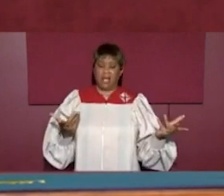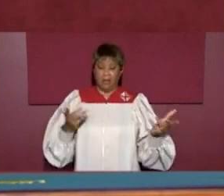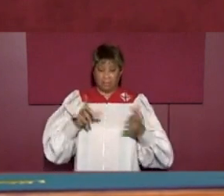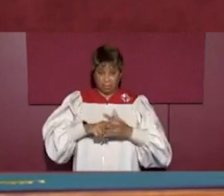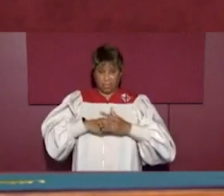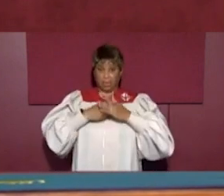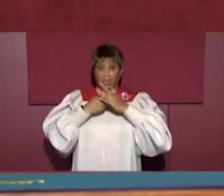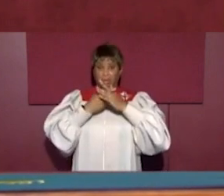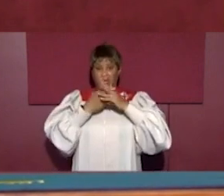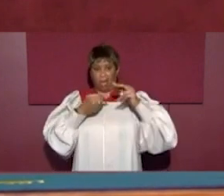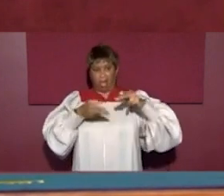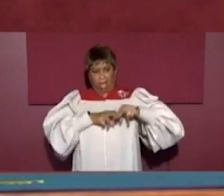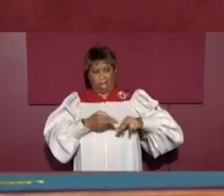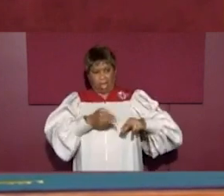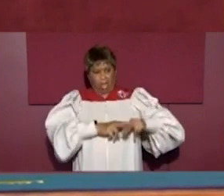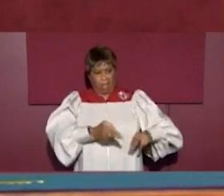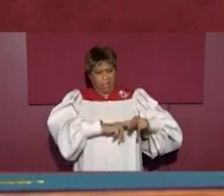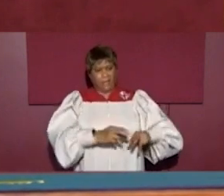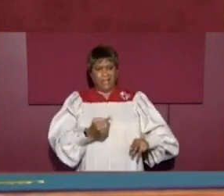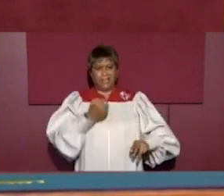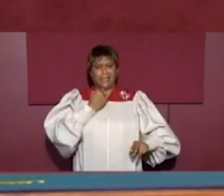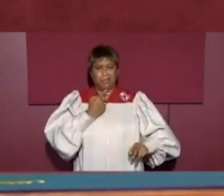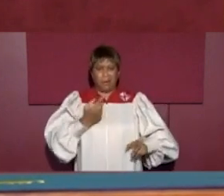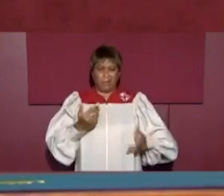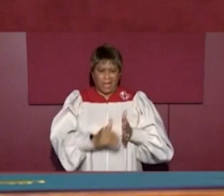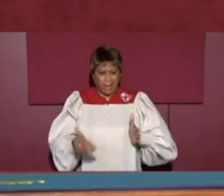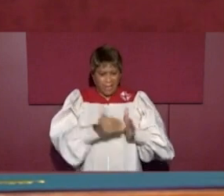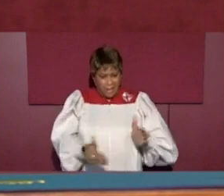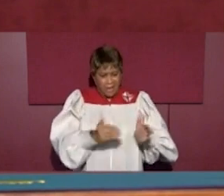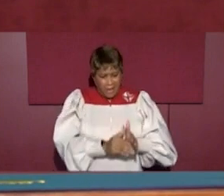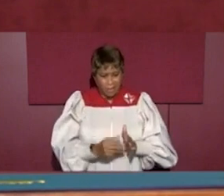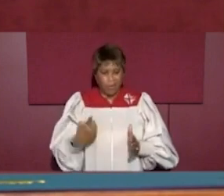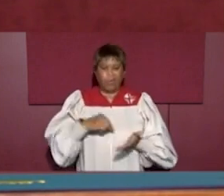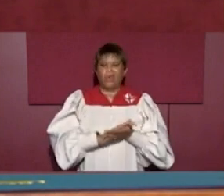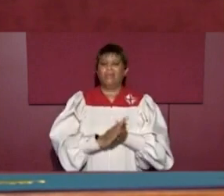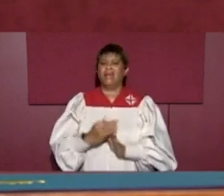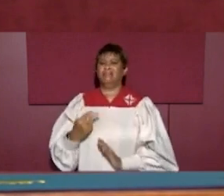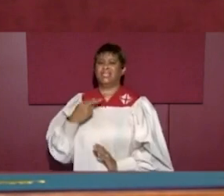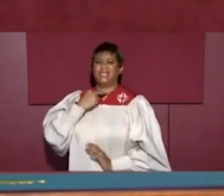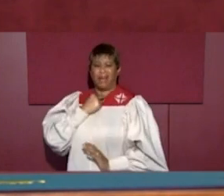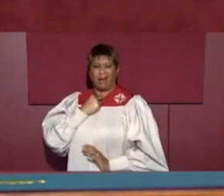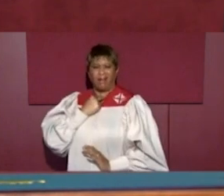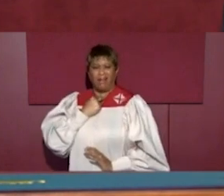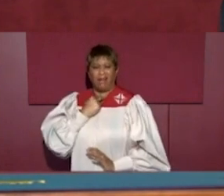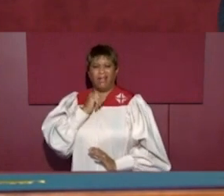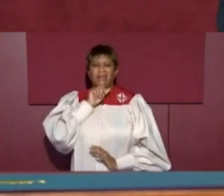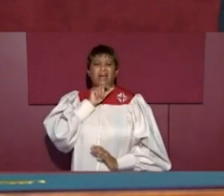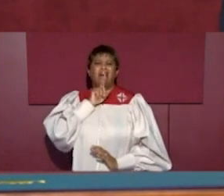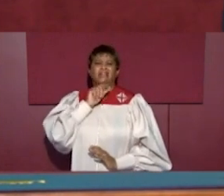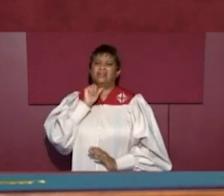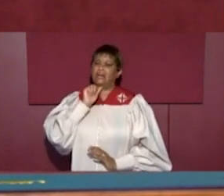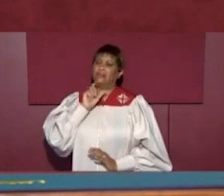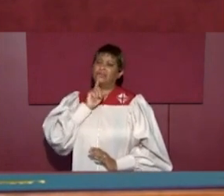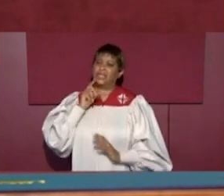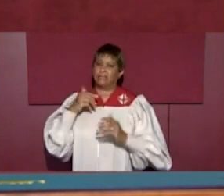starts to pile on us like that, sometimes we can get stuck in a place and we're not really making progress.